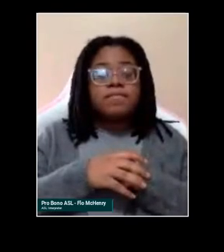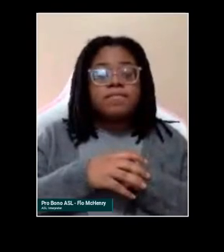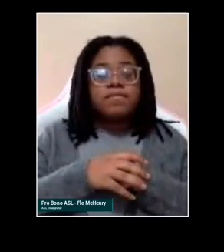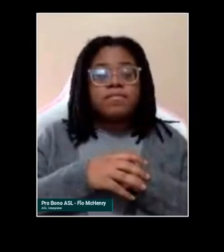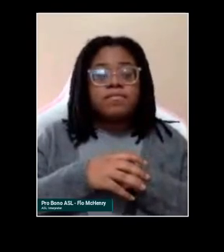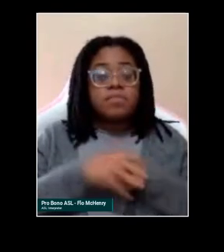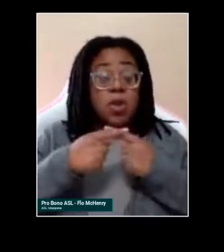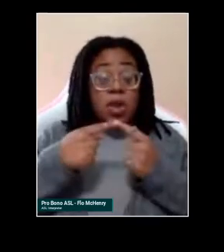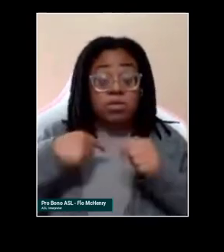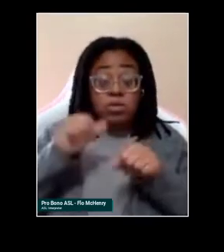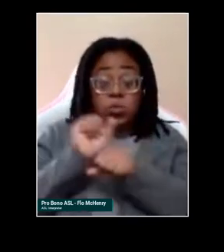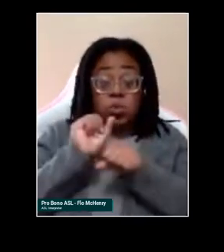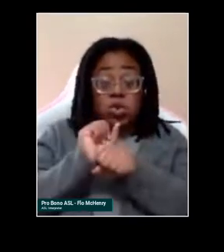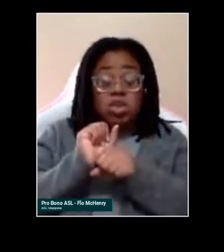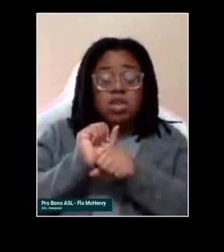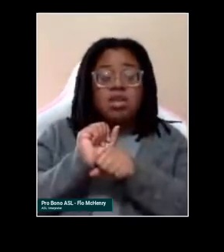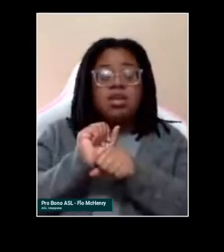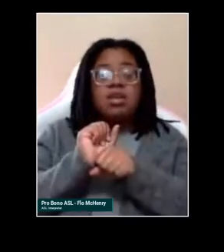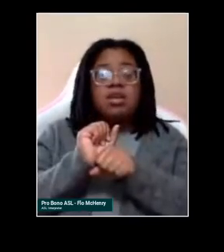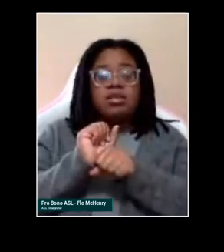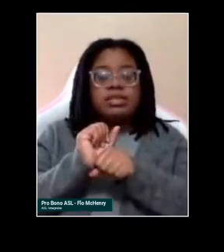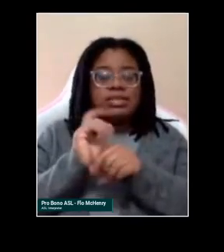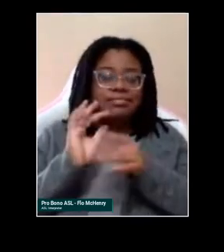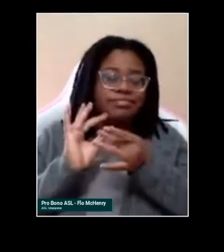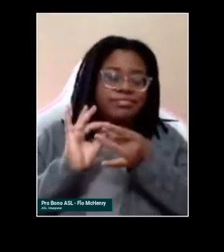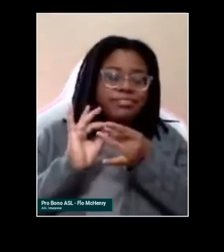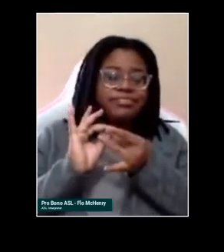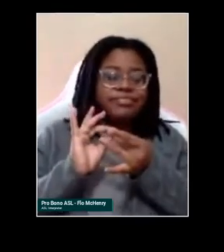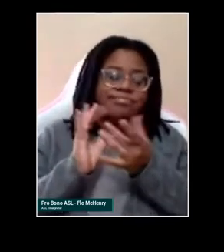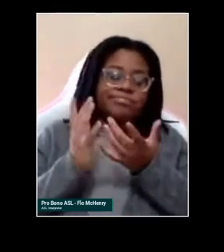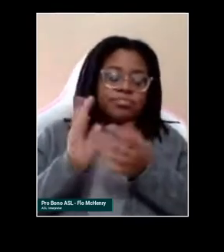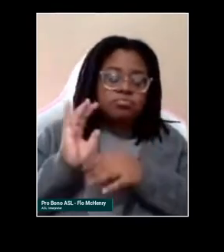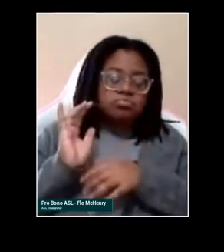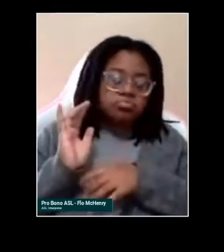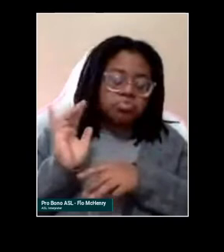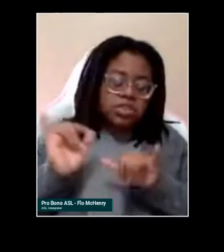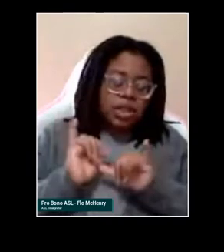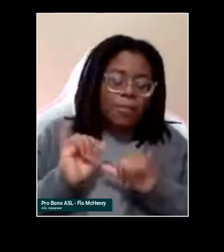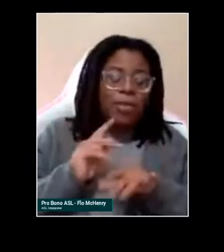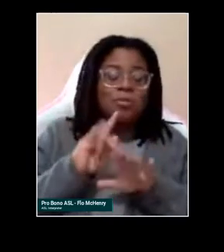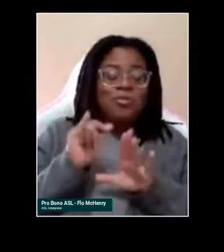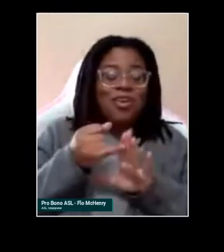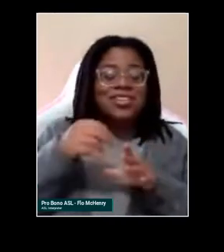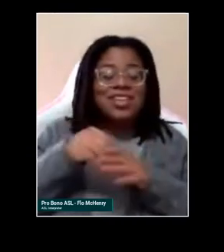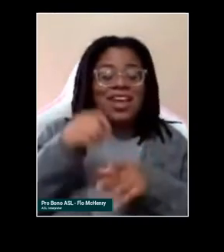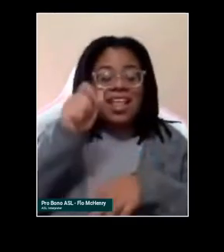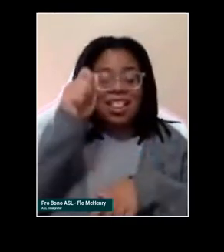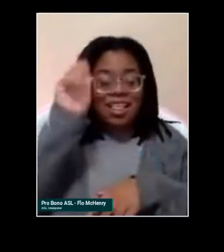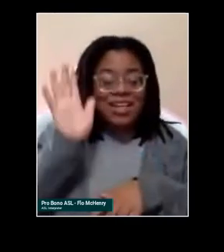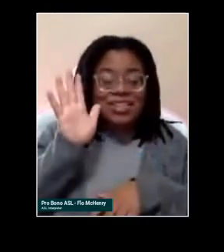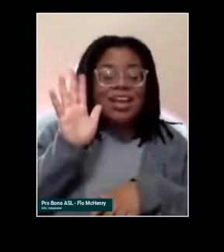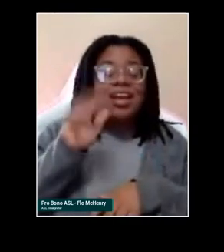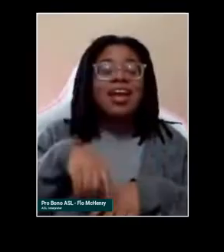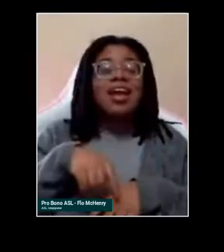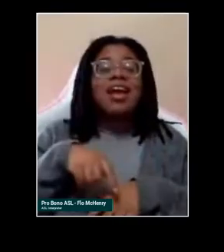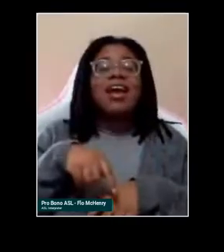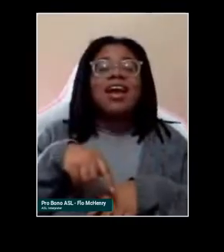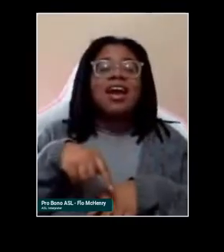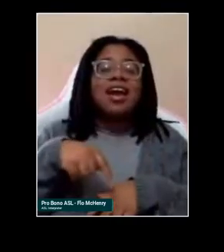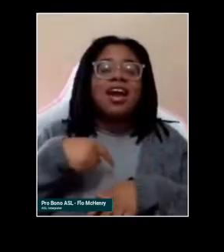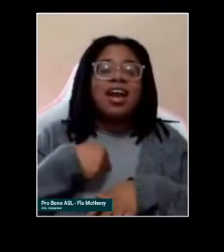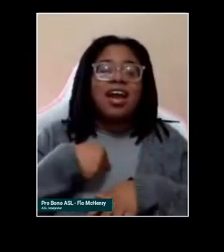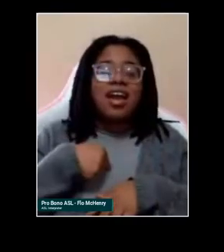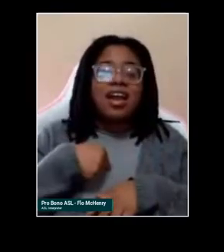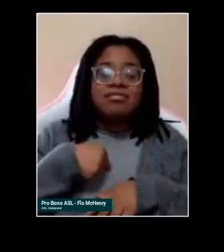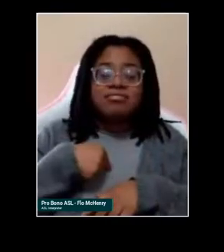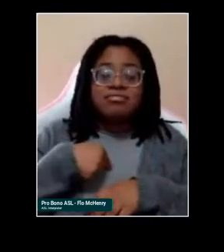When I was working on a similar project in Alaska, we came up with the expectation of stranded snow-based